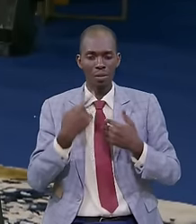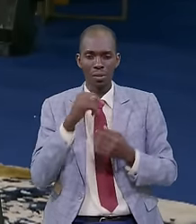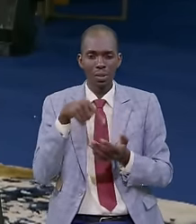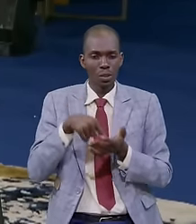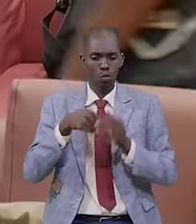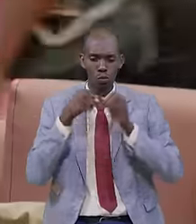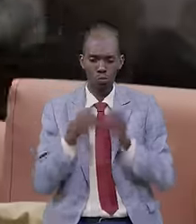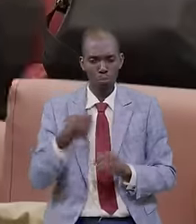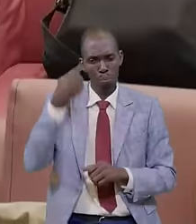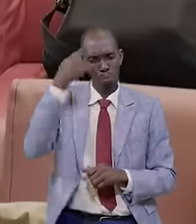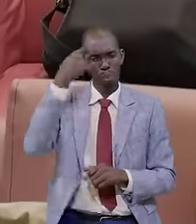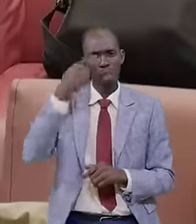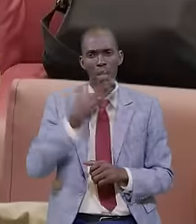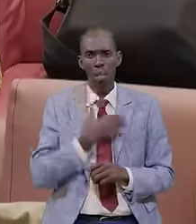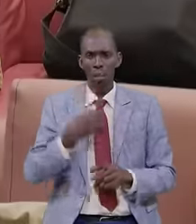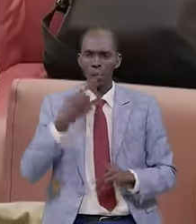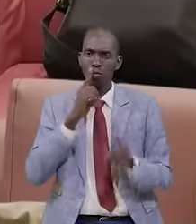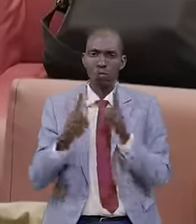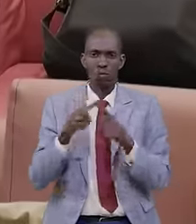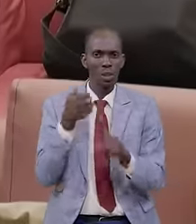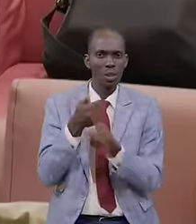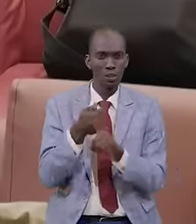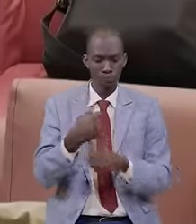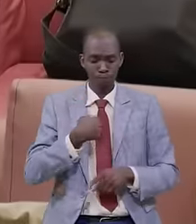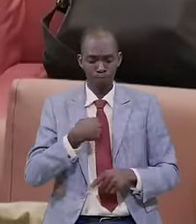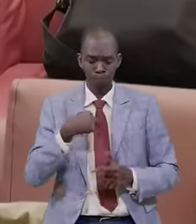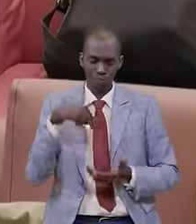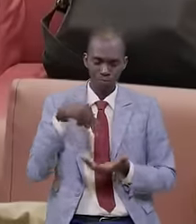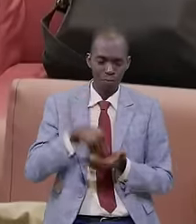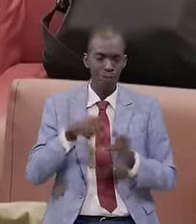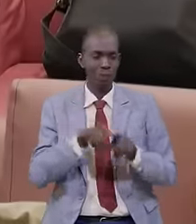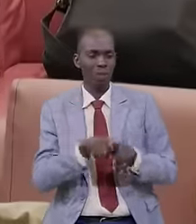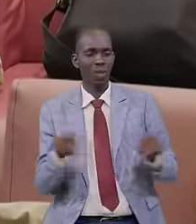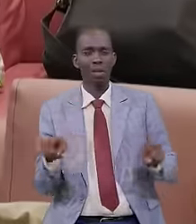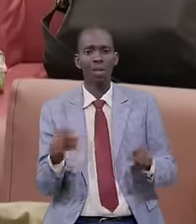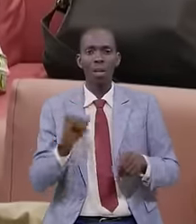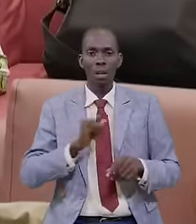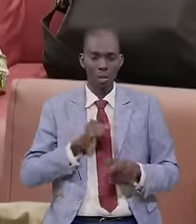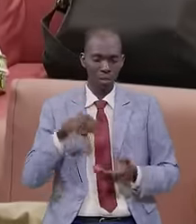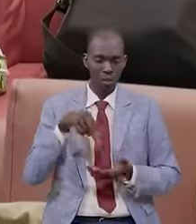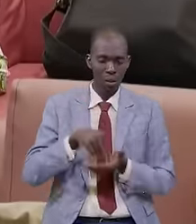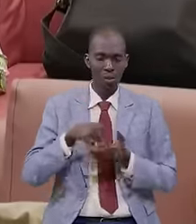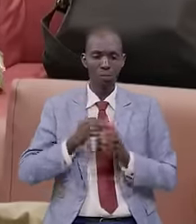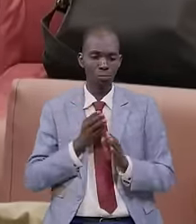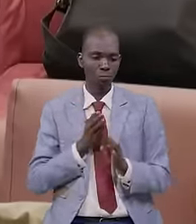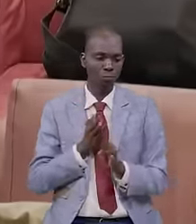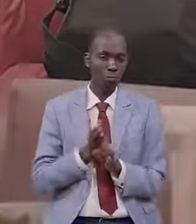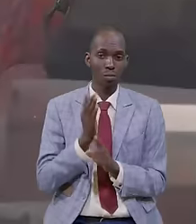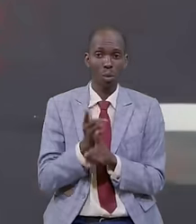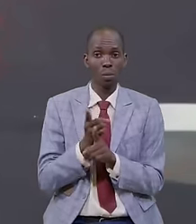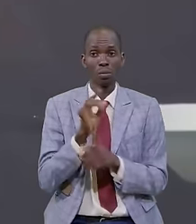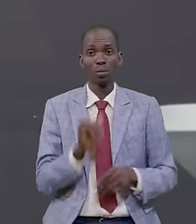I stand out. I stand up. I stand straight. I